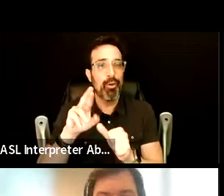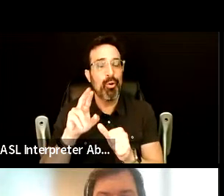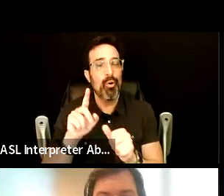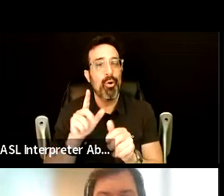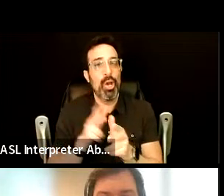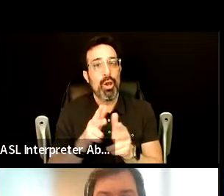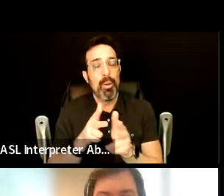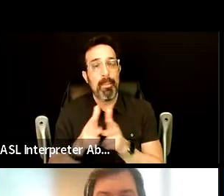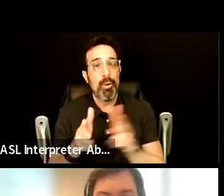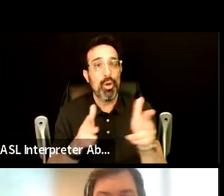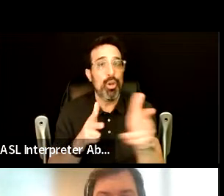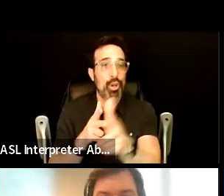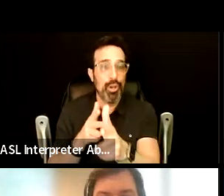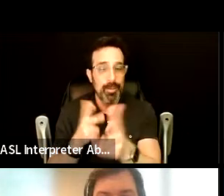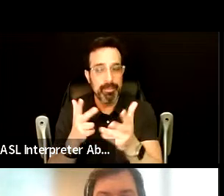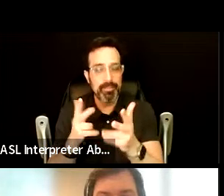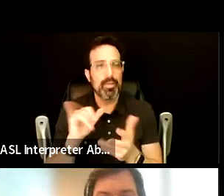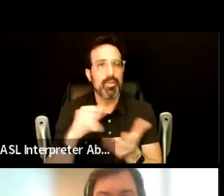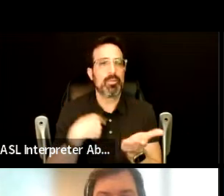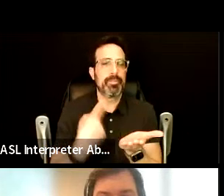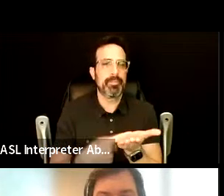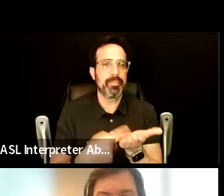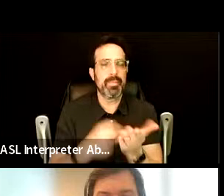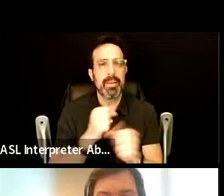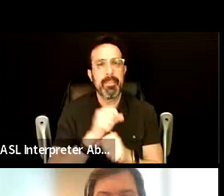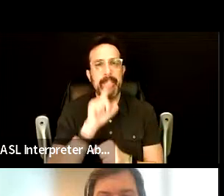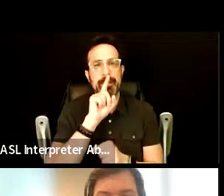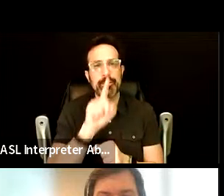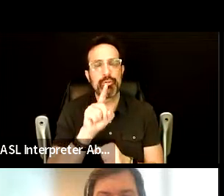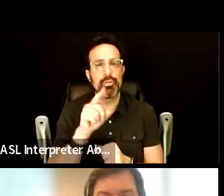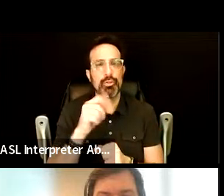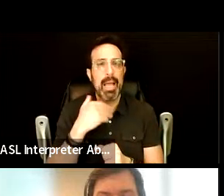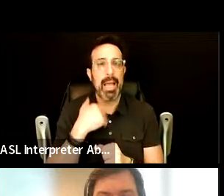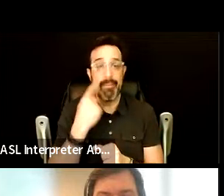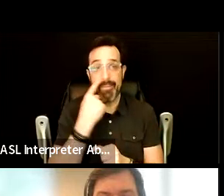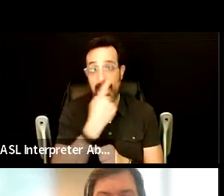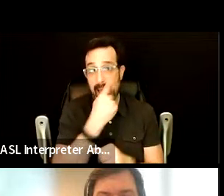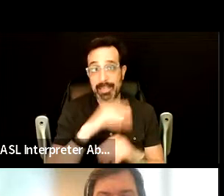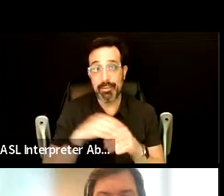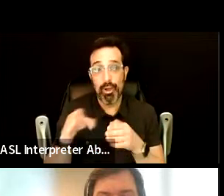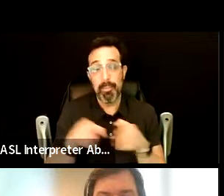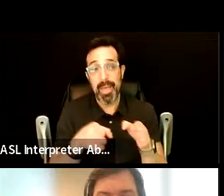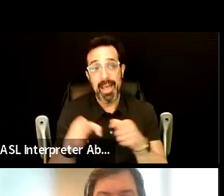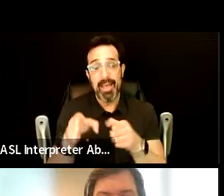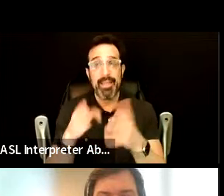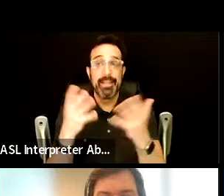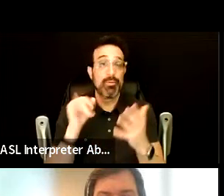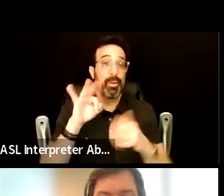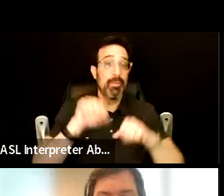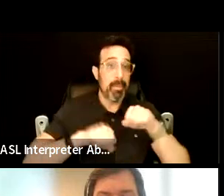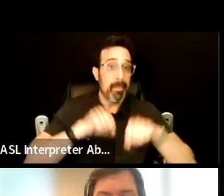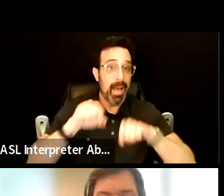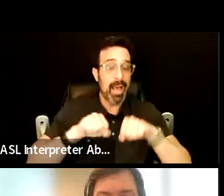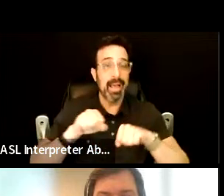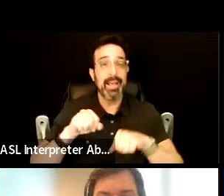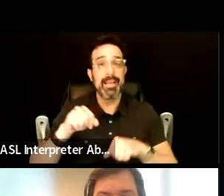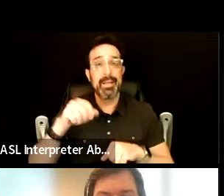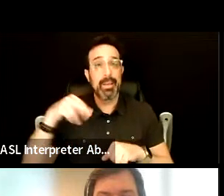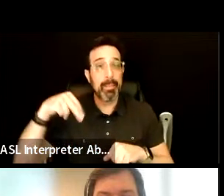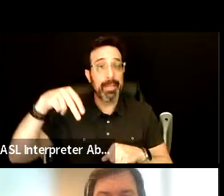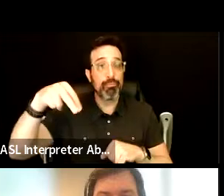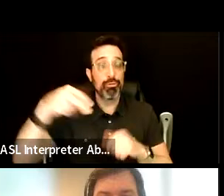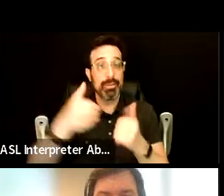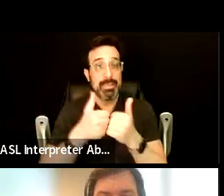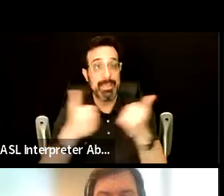side. We also talked about making sure that there's eyes on the pathways. So if bikes and pedestrians are separate